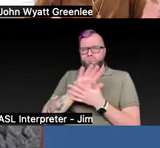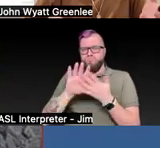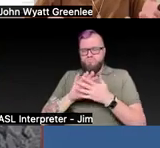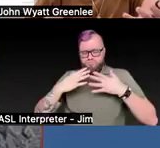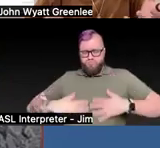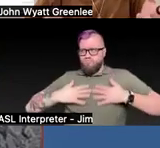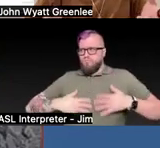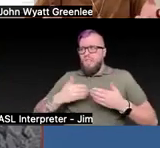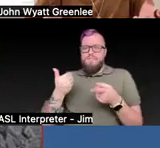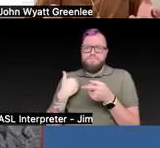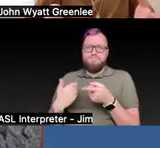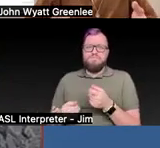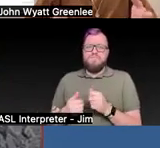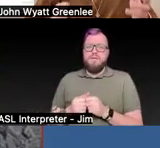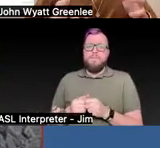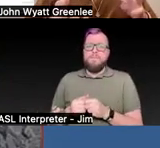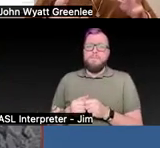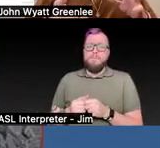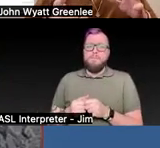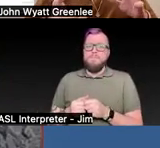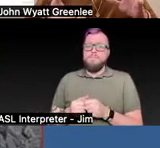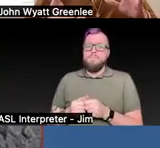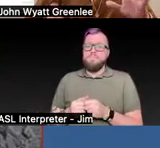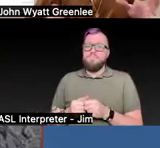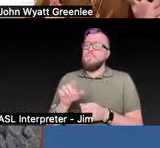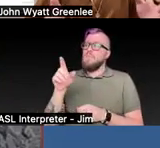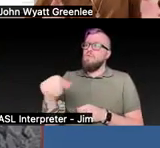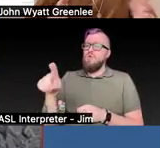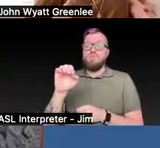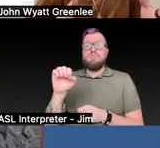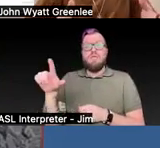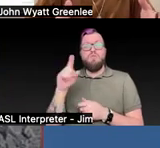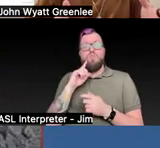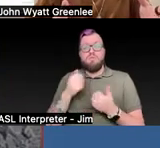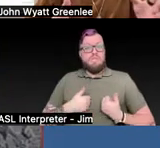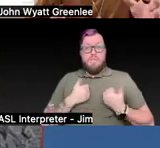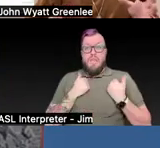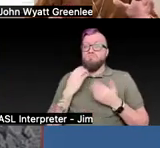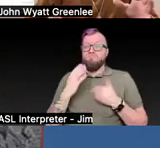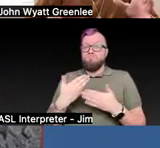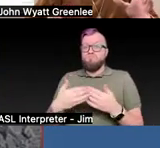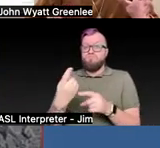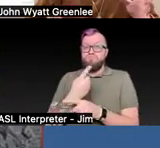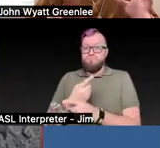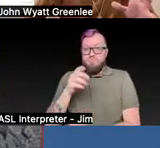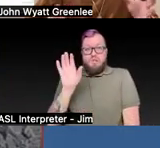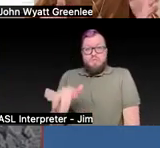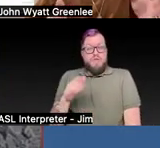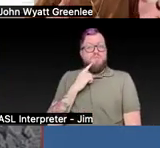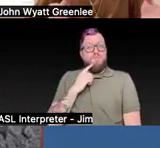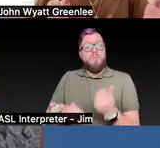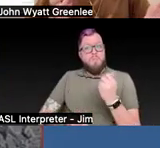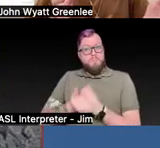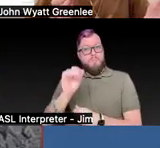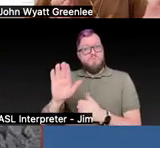Um, and they will live like this in for most of their